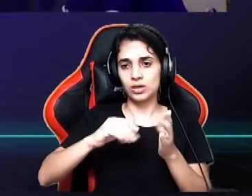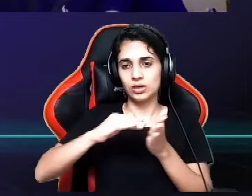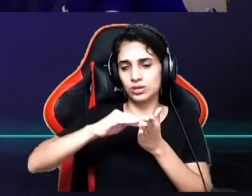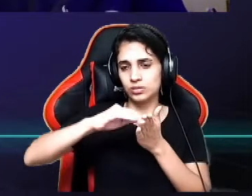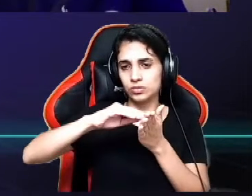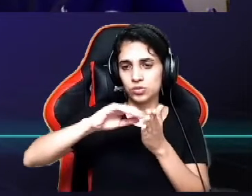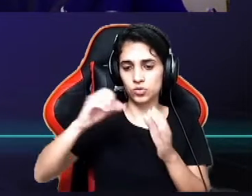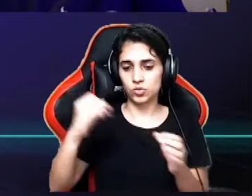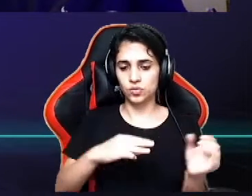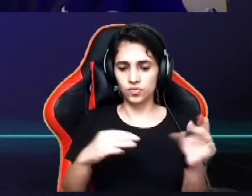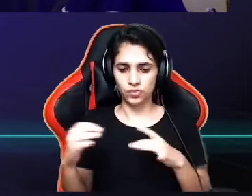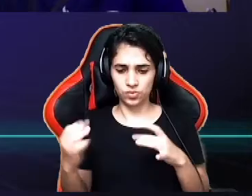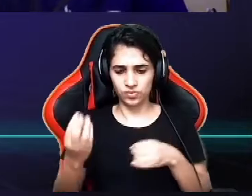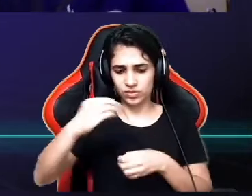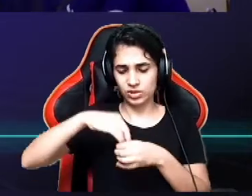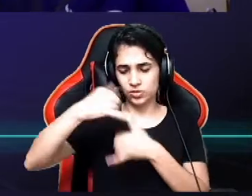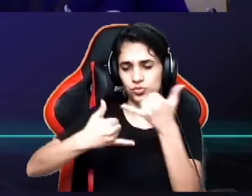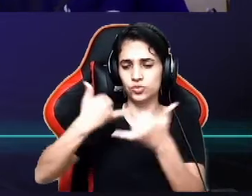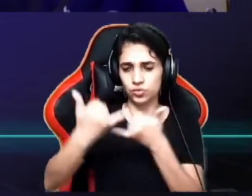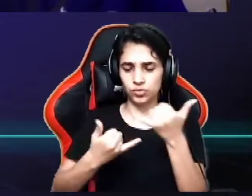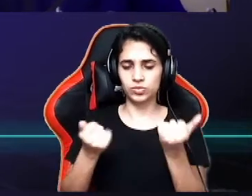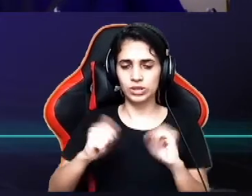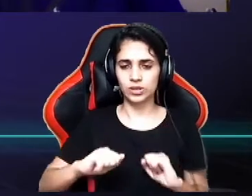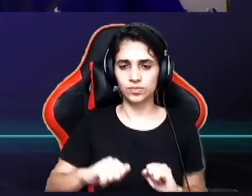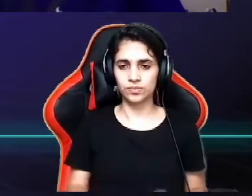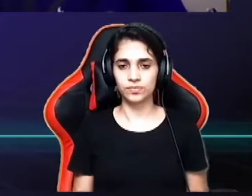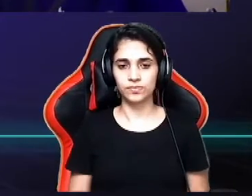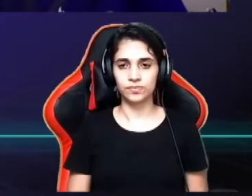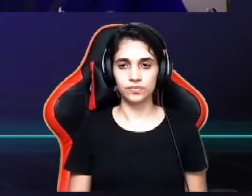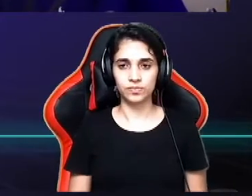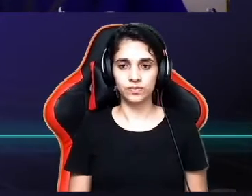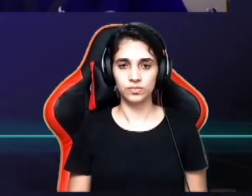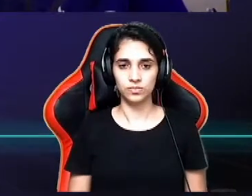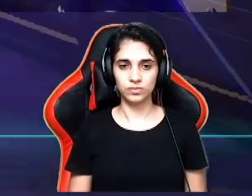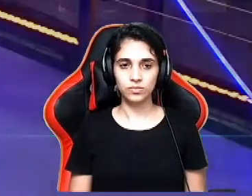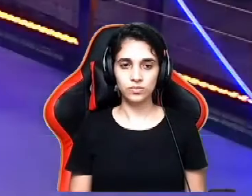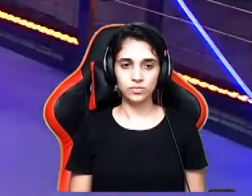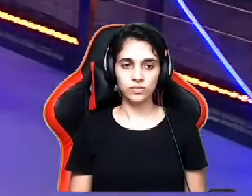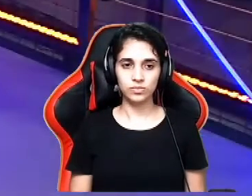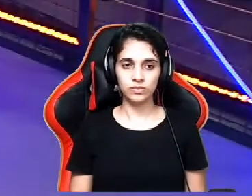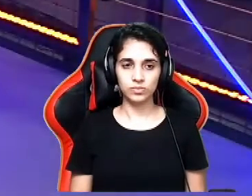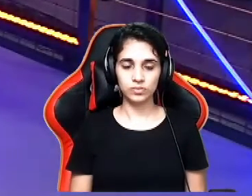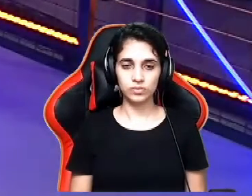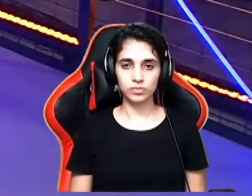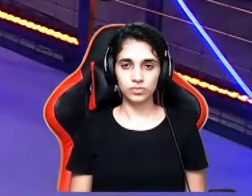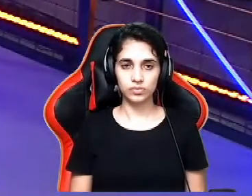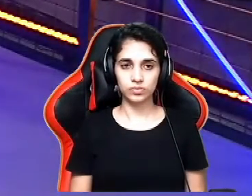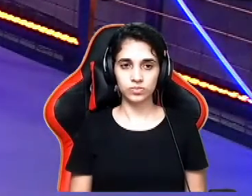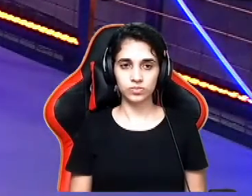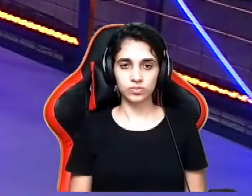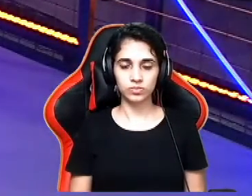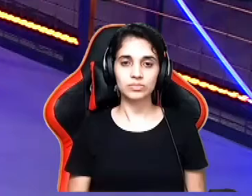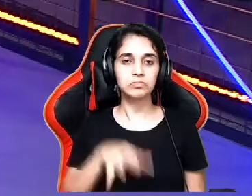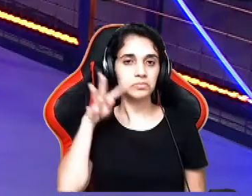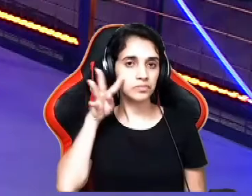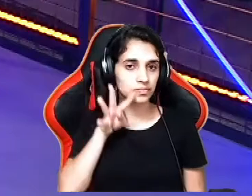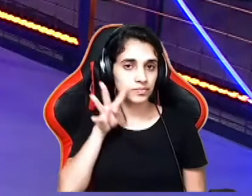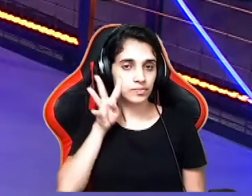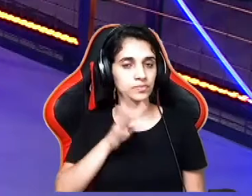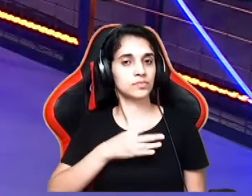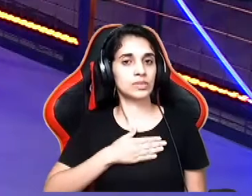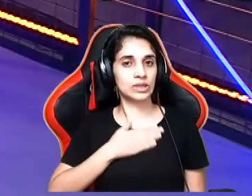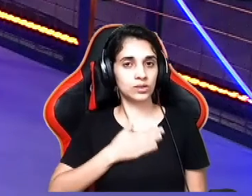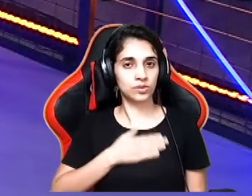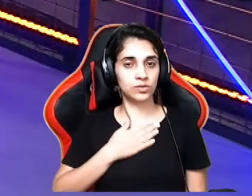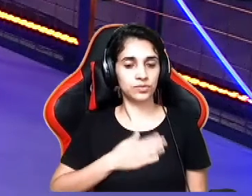all options to unblock and to tailor certain things in the game, personalizing it. Que bacana. Gostei bastante da